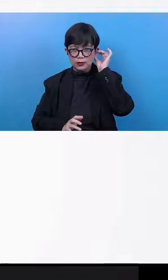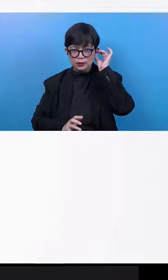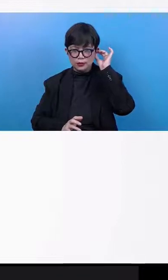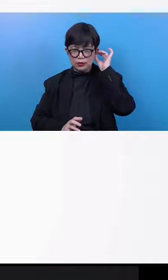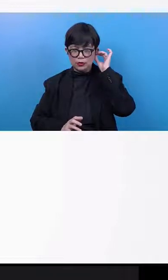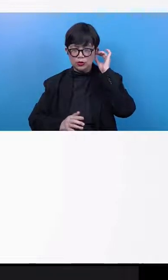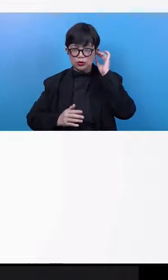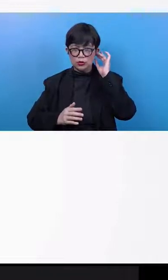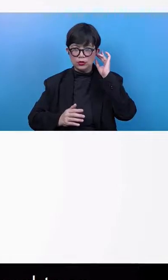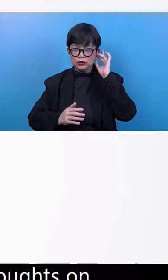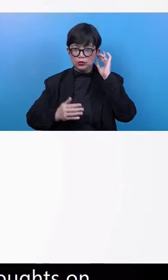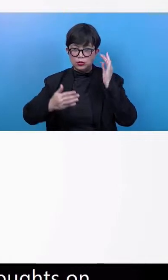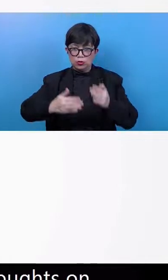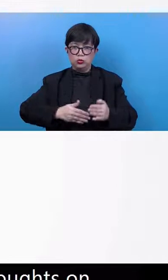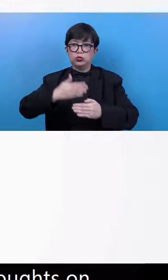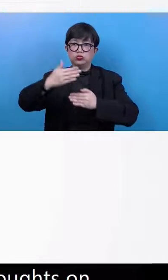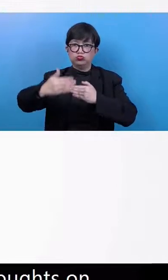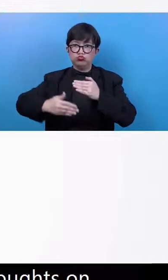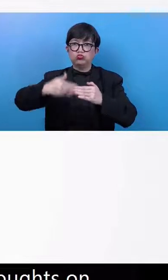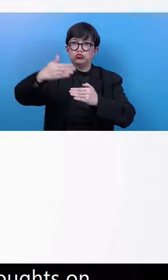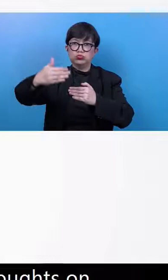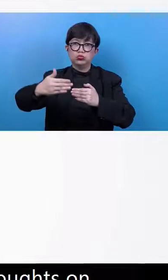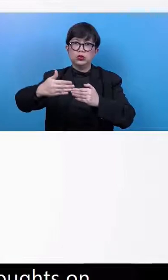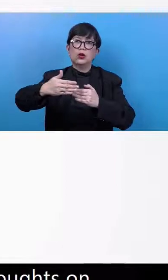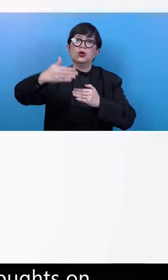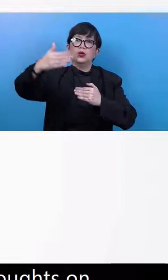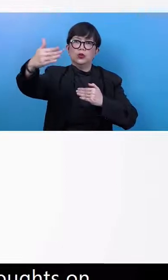share the slides?